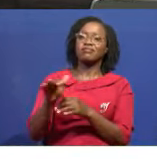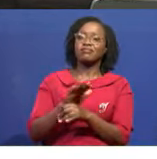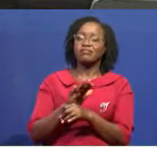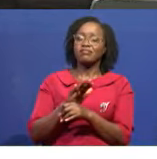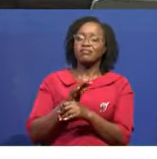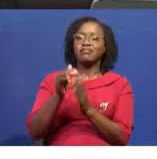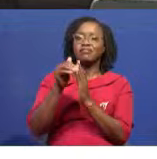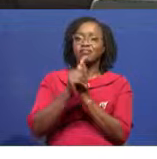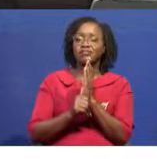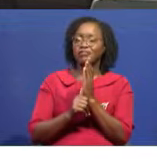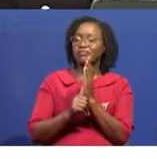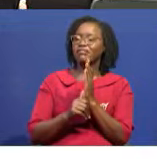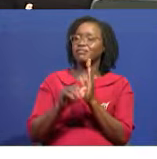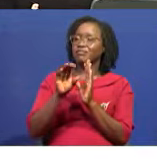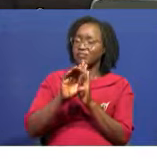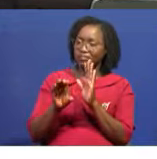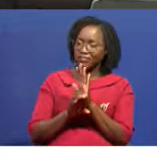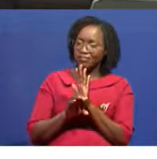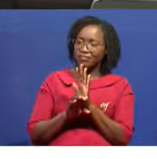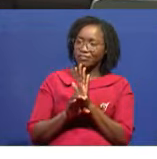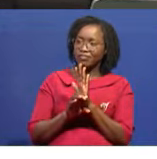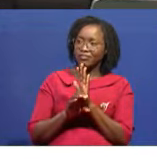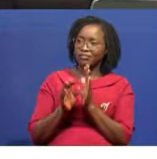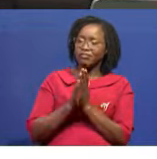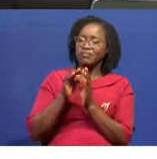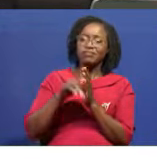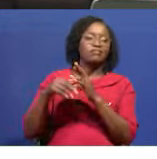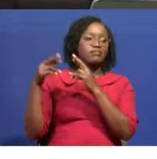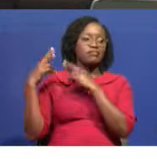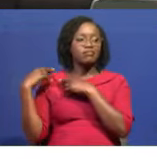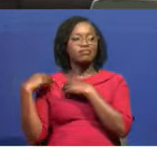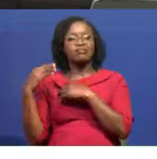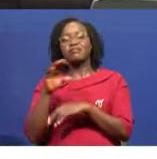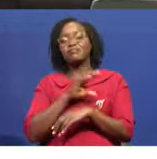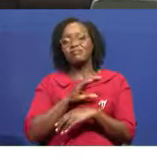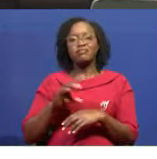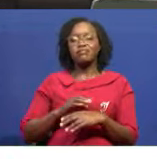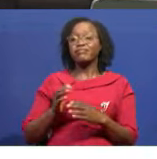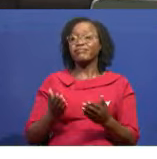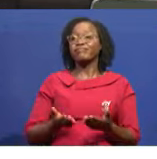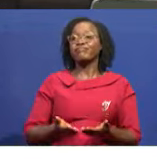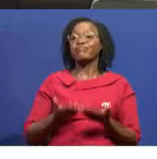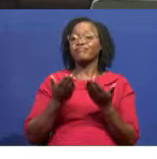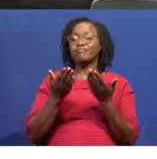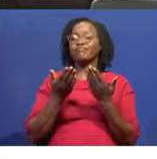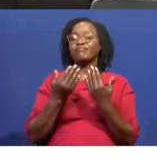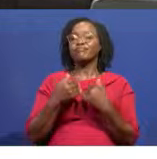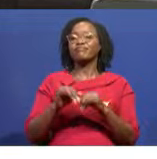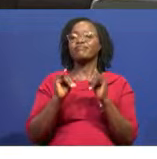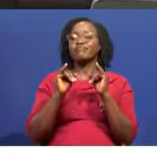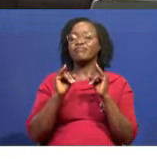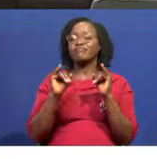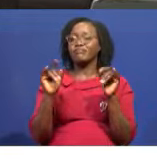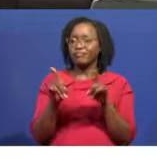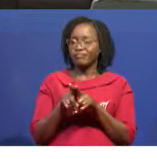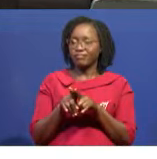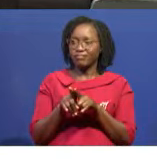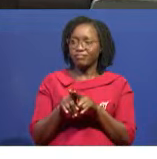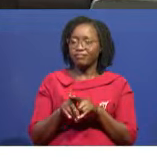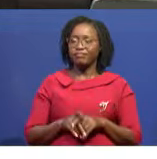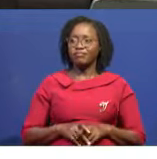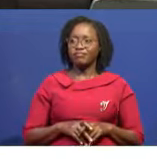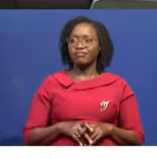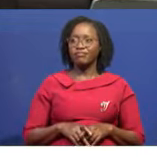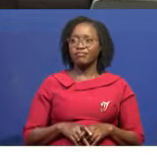the articles of the Constitution that are within the mandate of the Commission are promoted and enforced. So we continue to work with